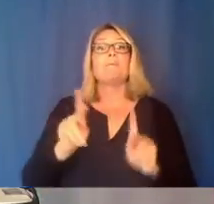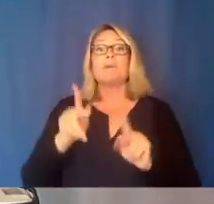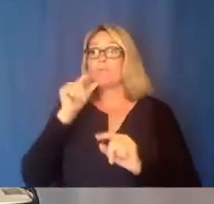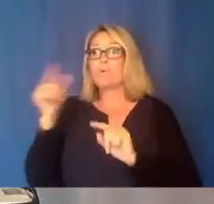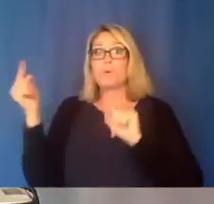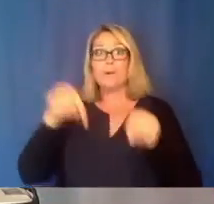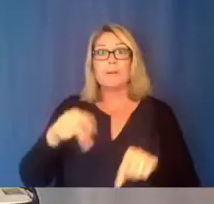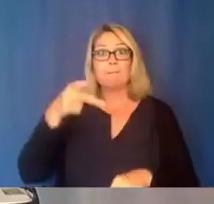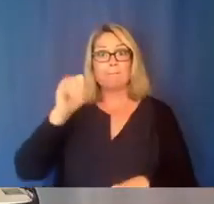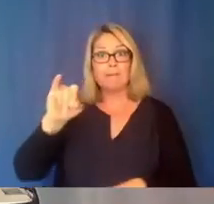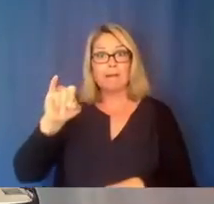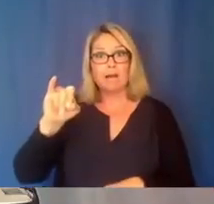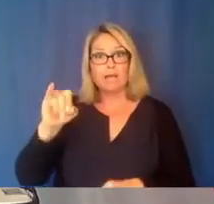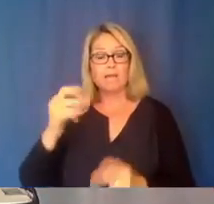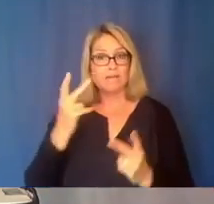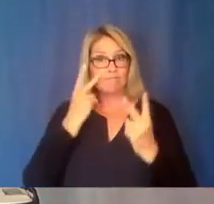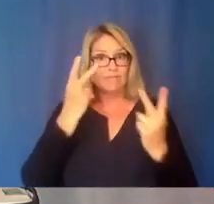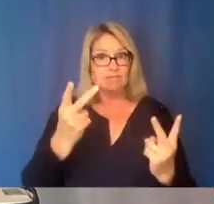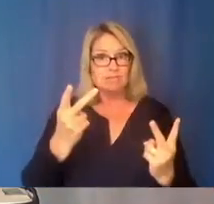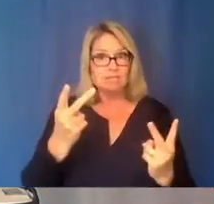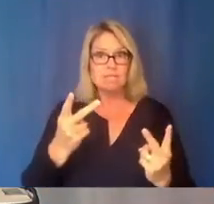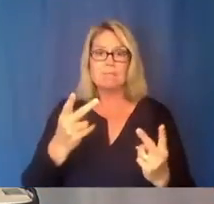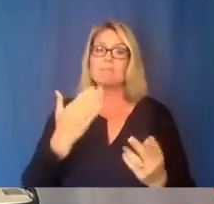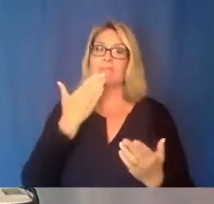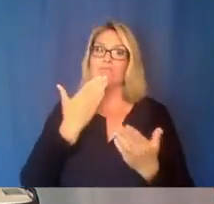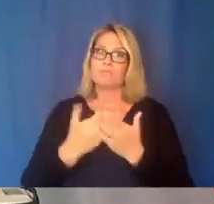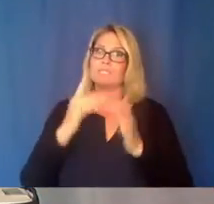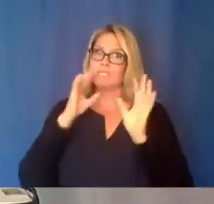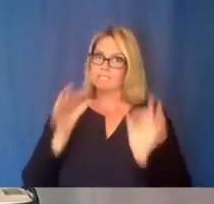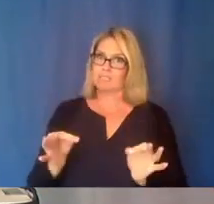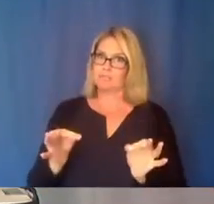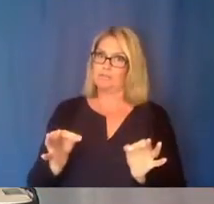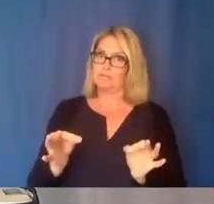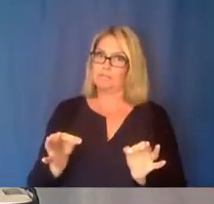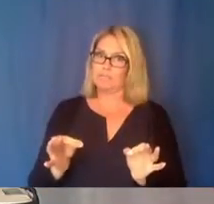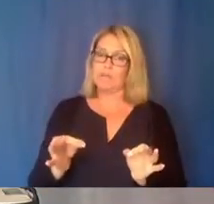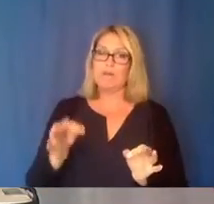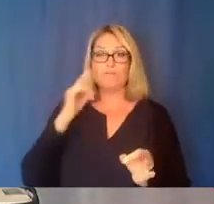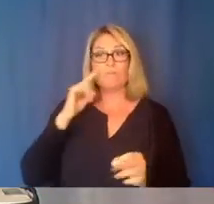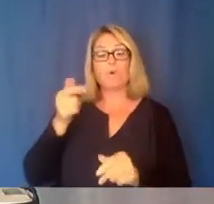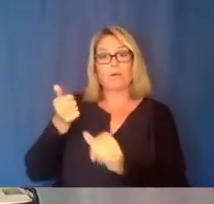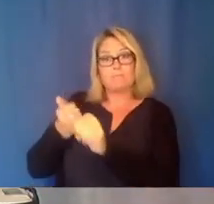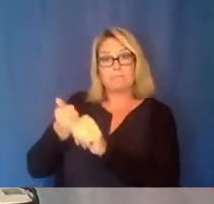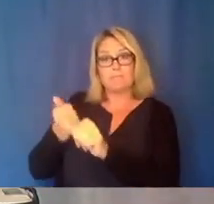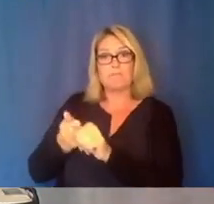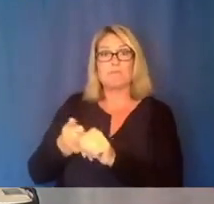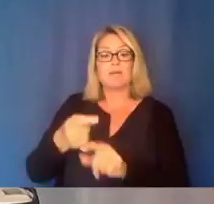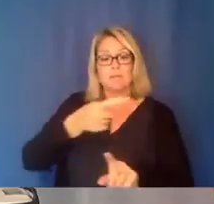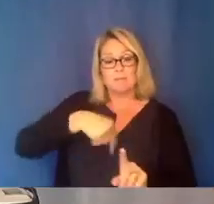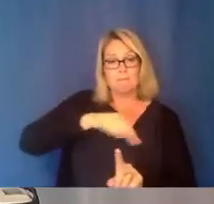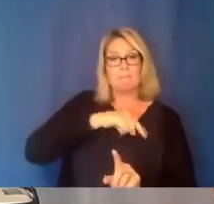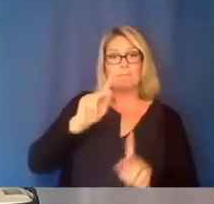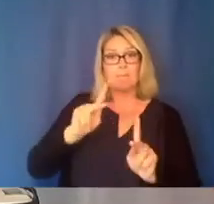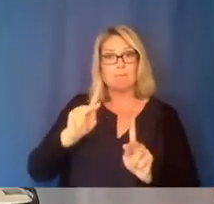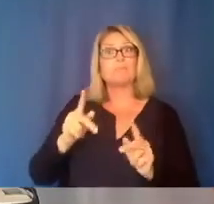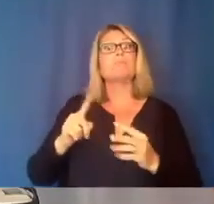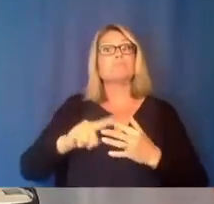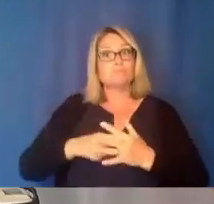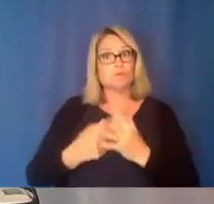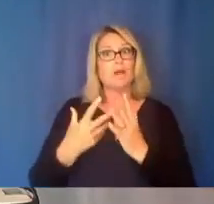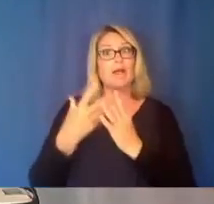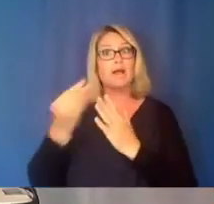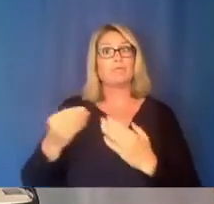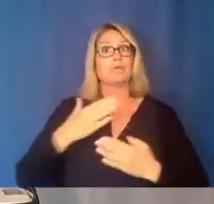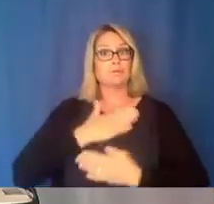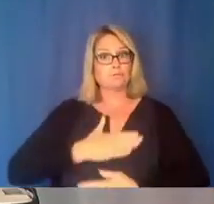to continue to make good decisions, not just for themselves, but for others, as we get out and enjoy what we hope and